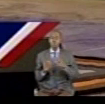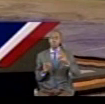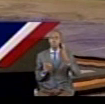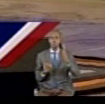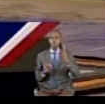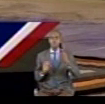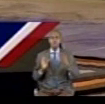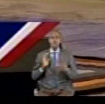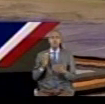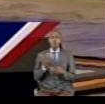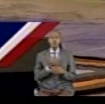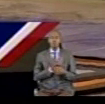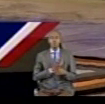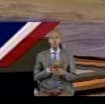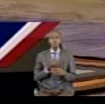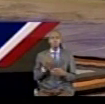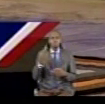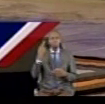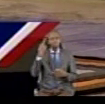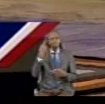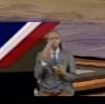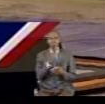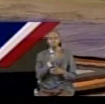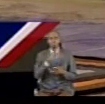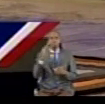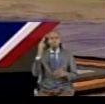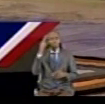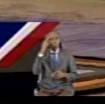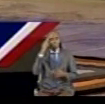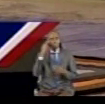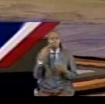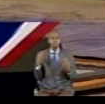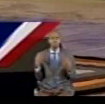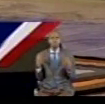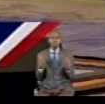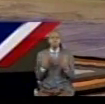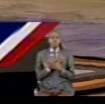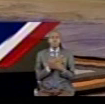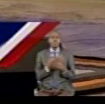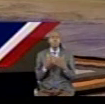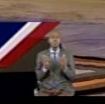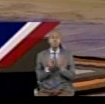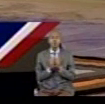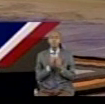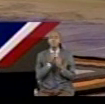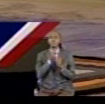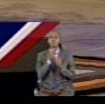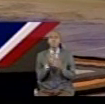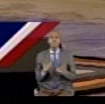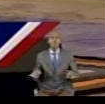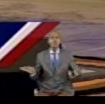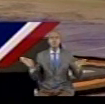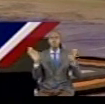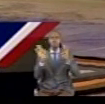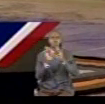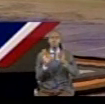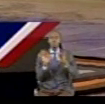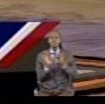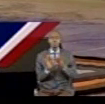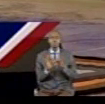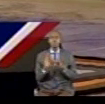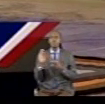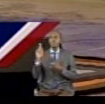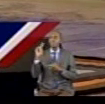with unnecessary torment. The panic, the fear,